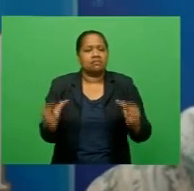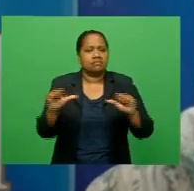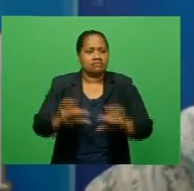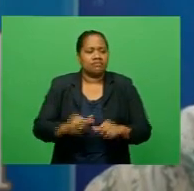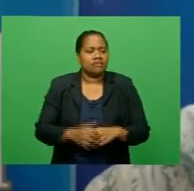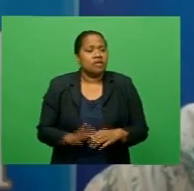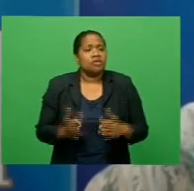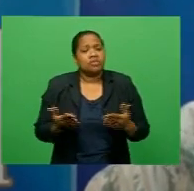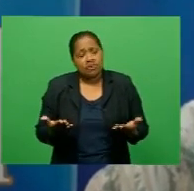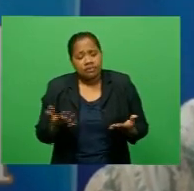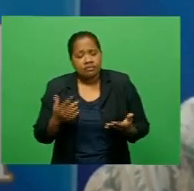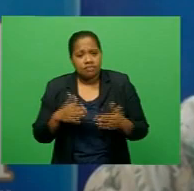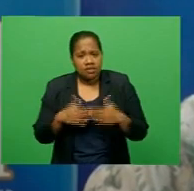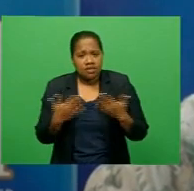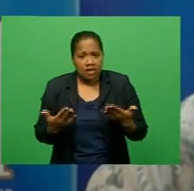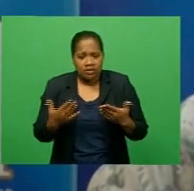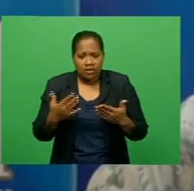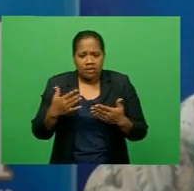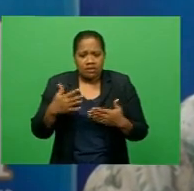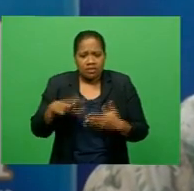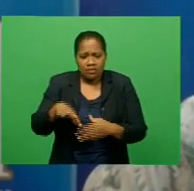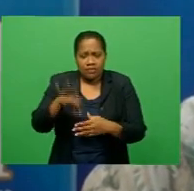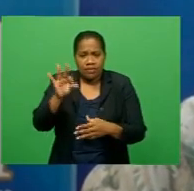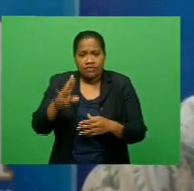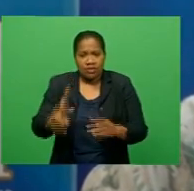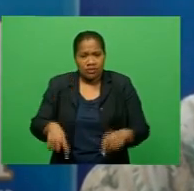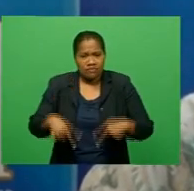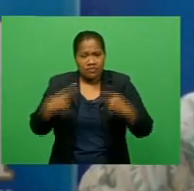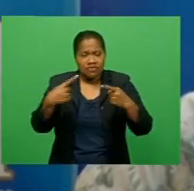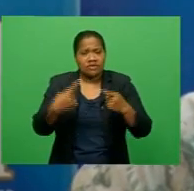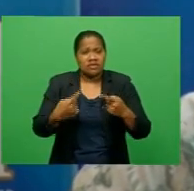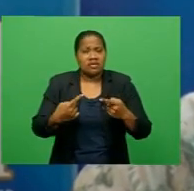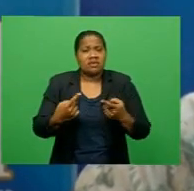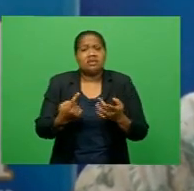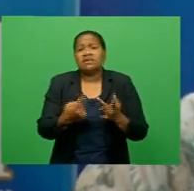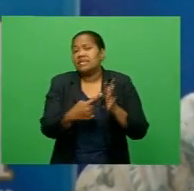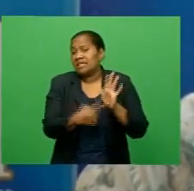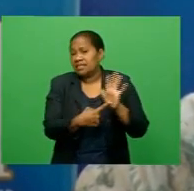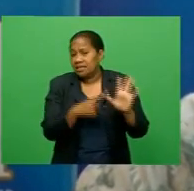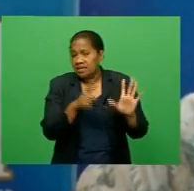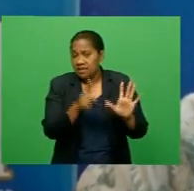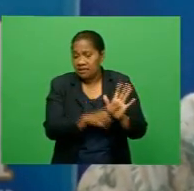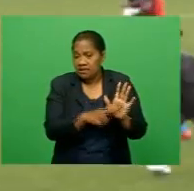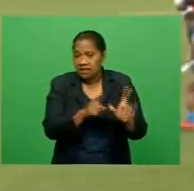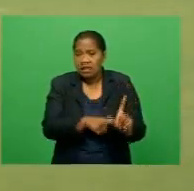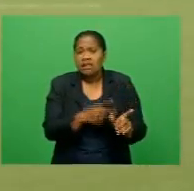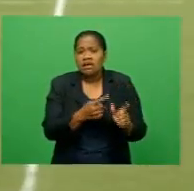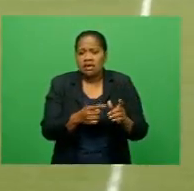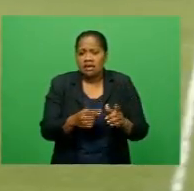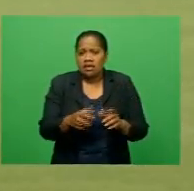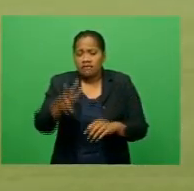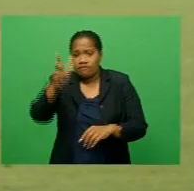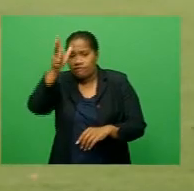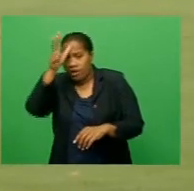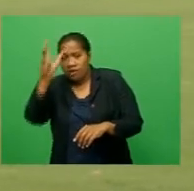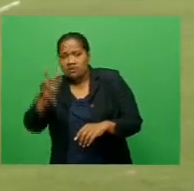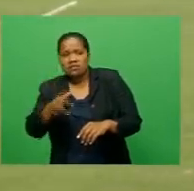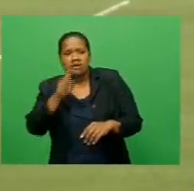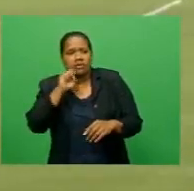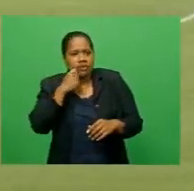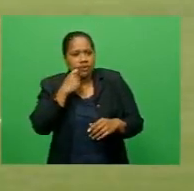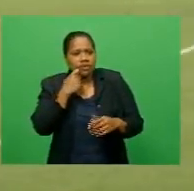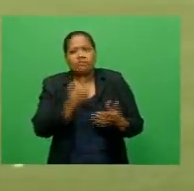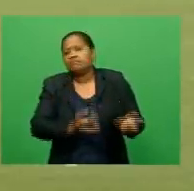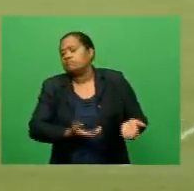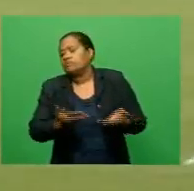the points for the matches against Italy and France will be given to Italy and